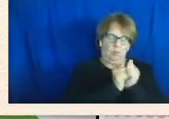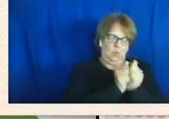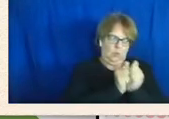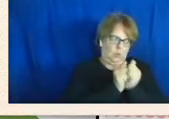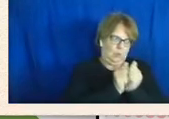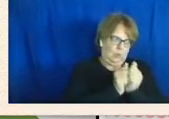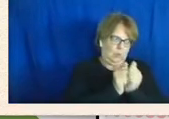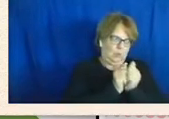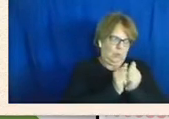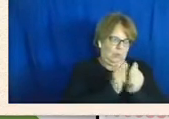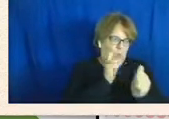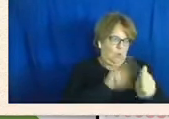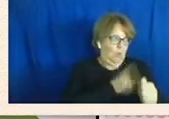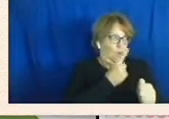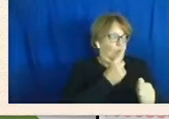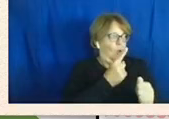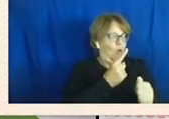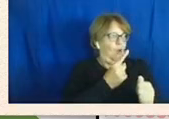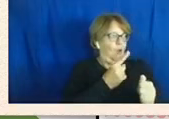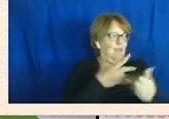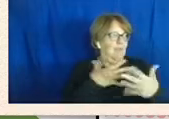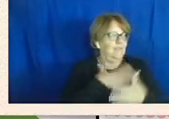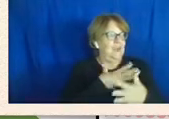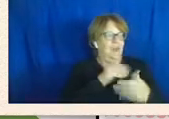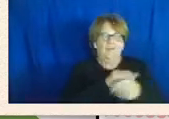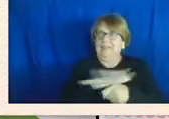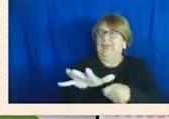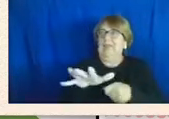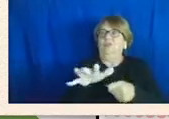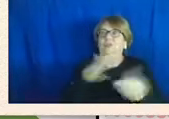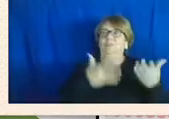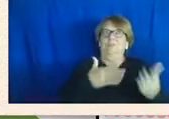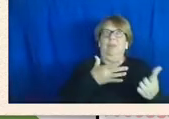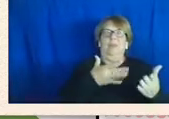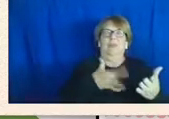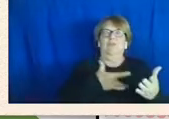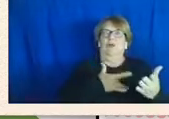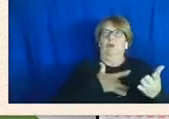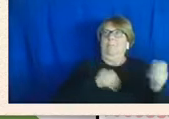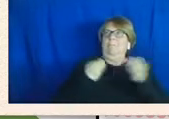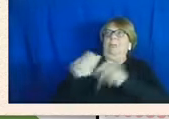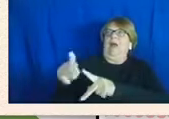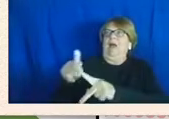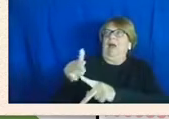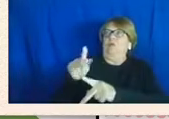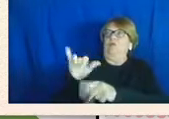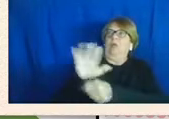the fears of contagion that they may have in going back into something like a school setting.